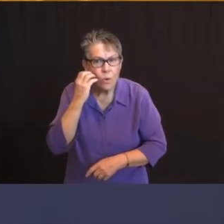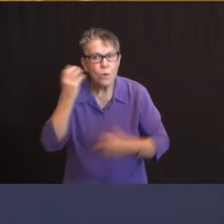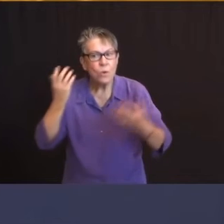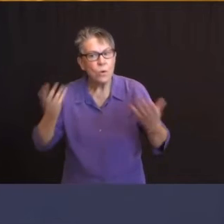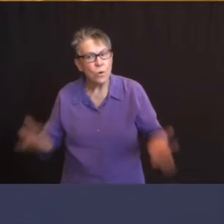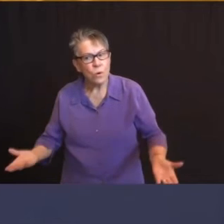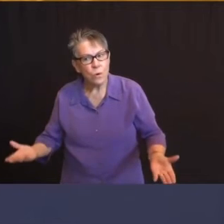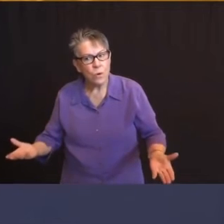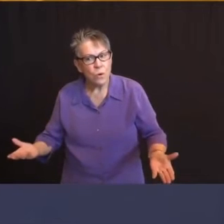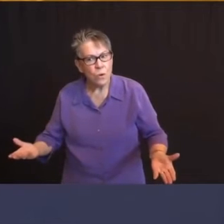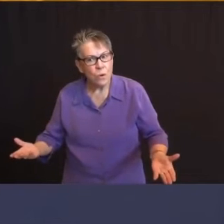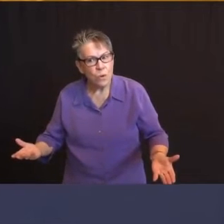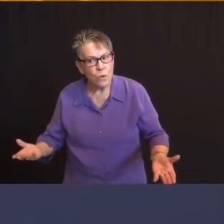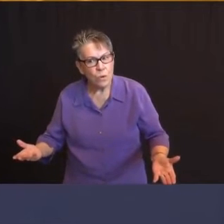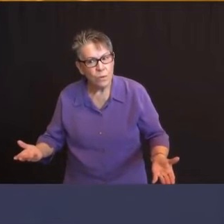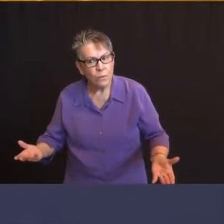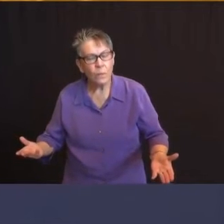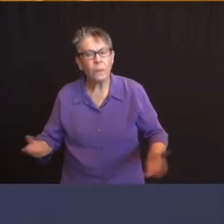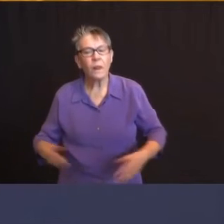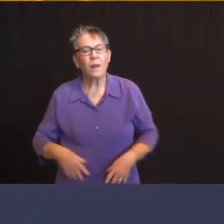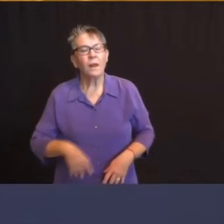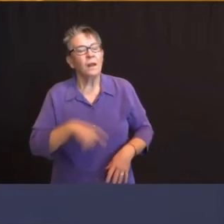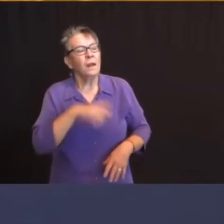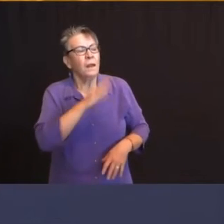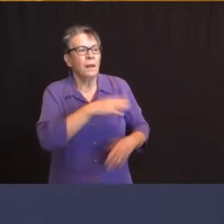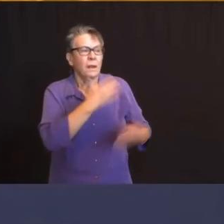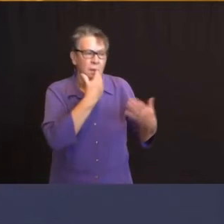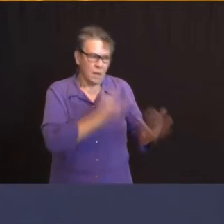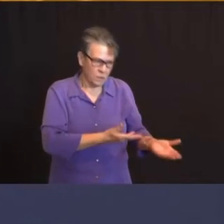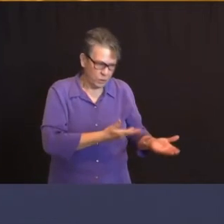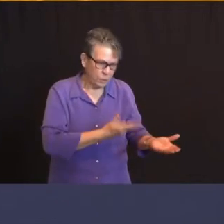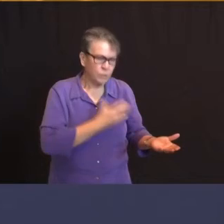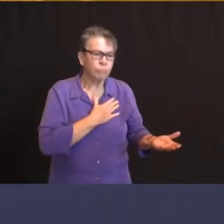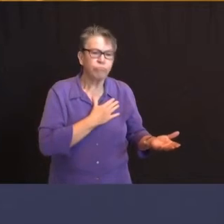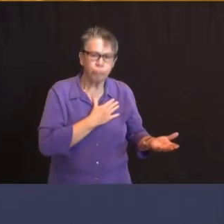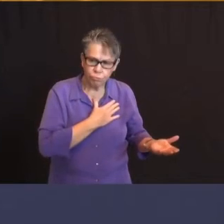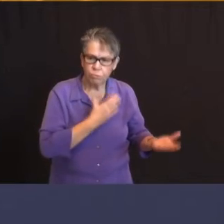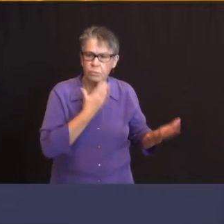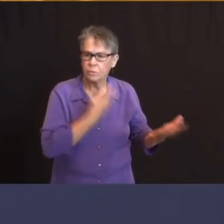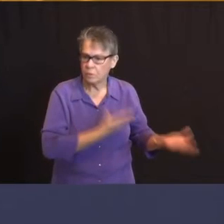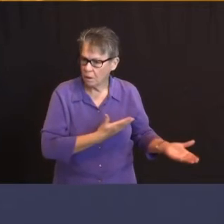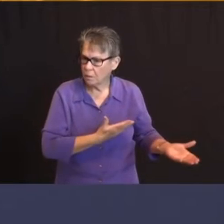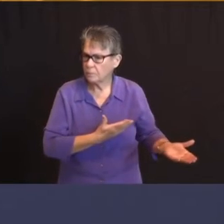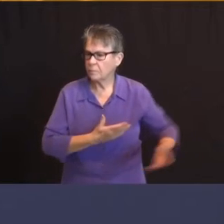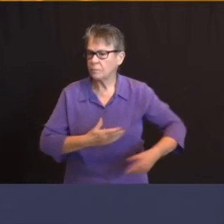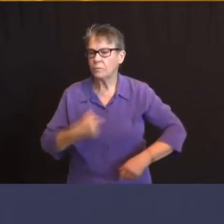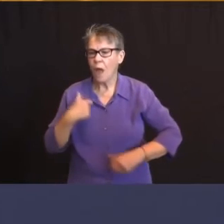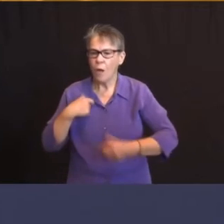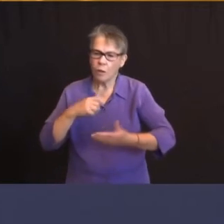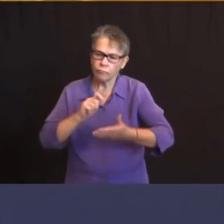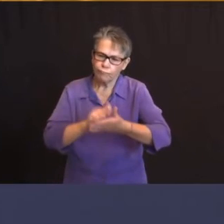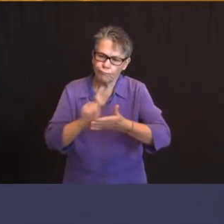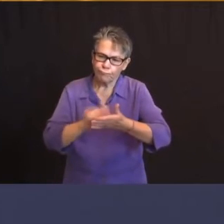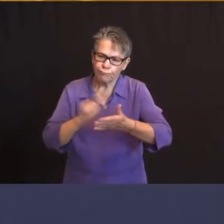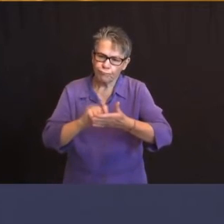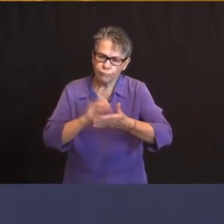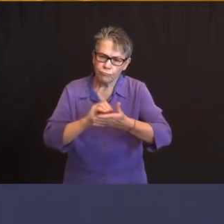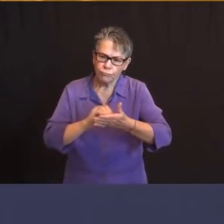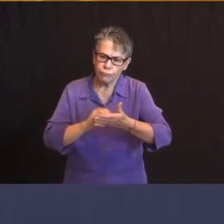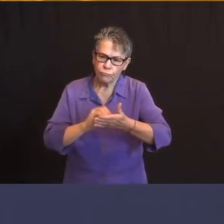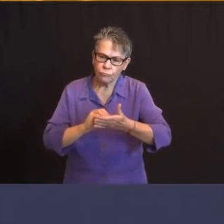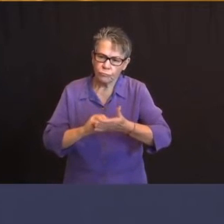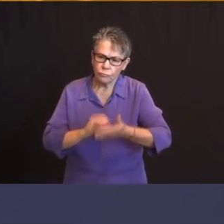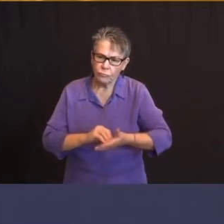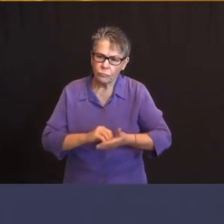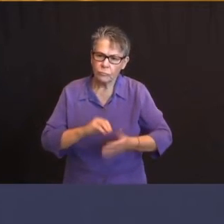said this now for months that I write 62-81-3 of the fatalities in Menlo Park,